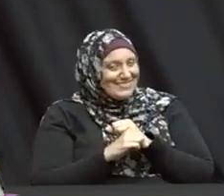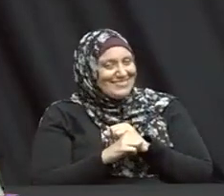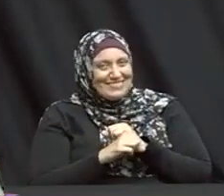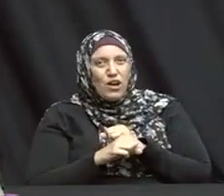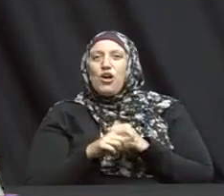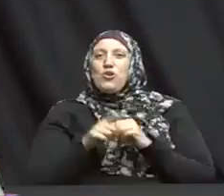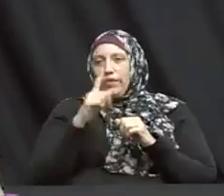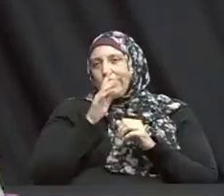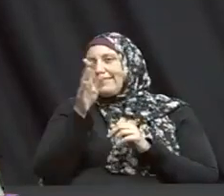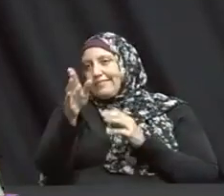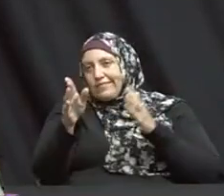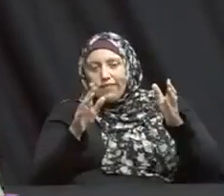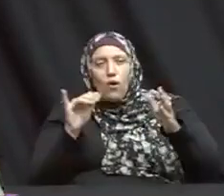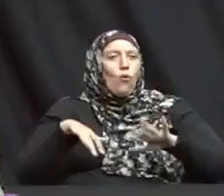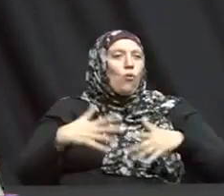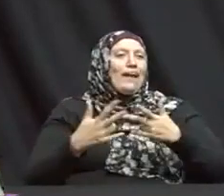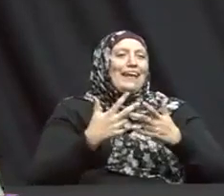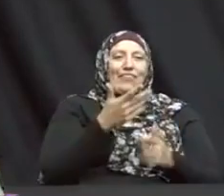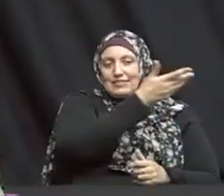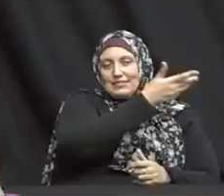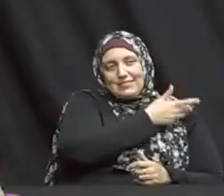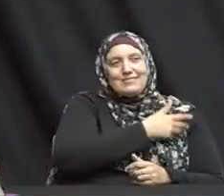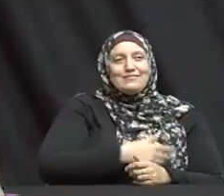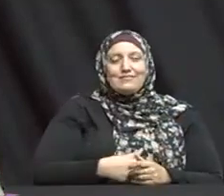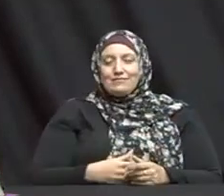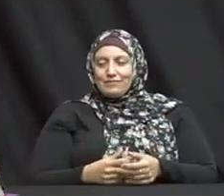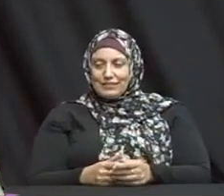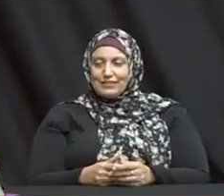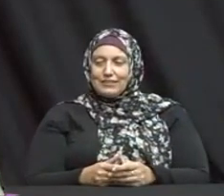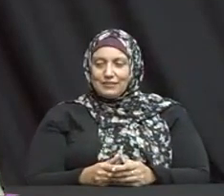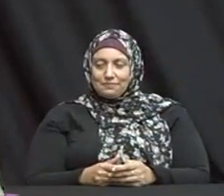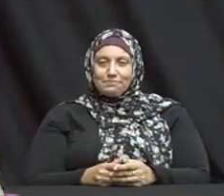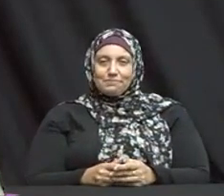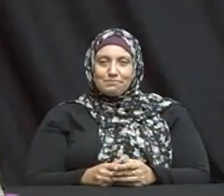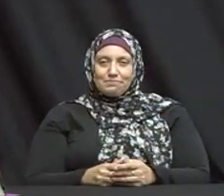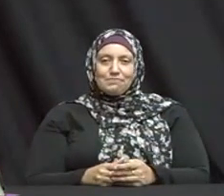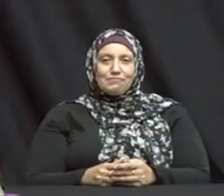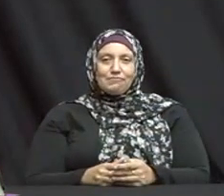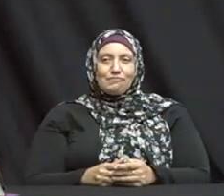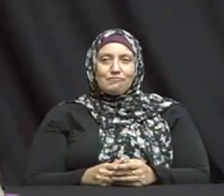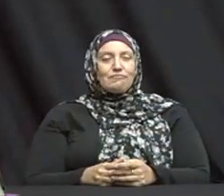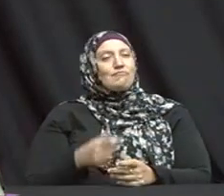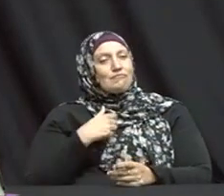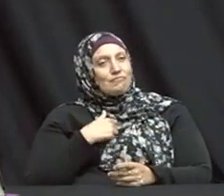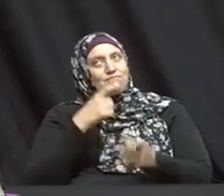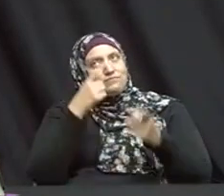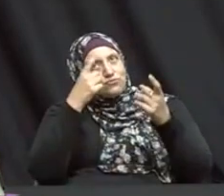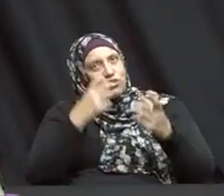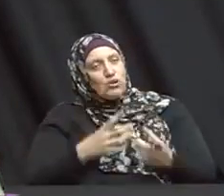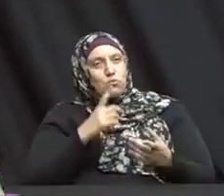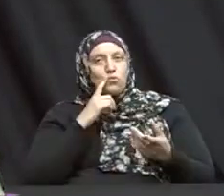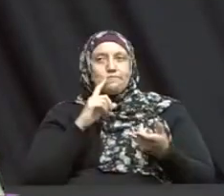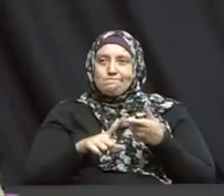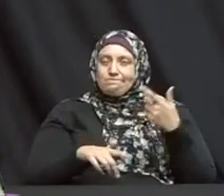feel comfortable with and is an expert in the field. So inshallah, we'll keep things moving.